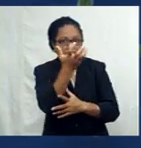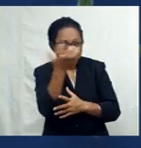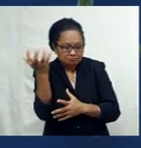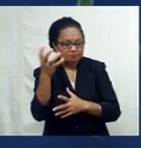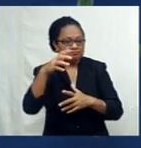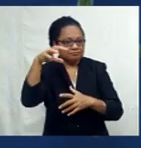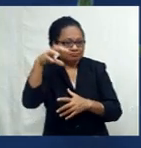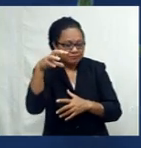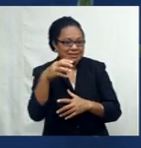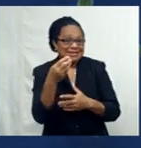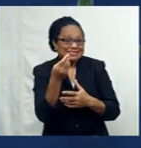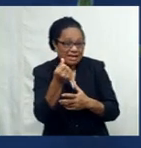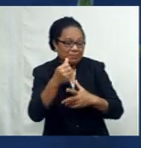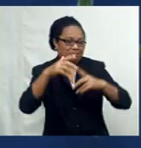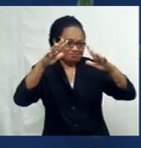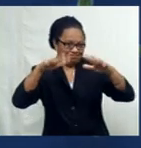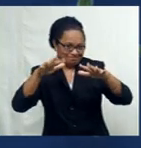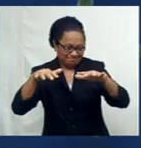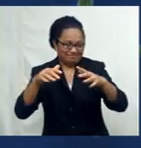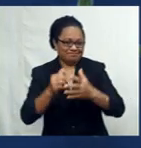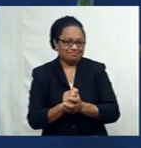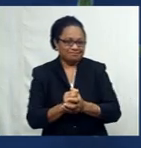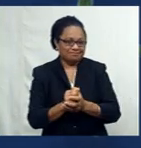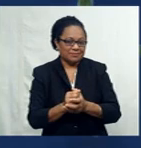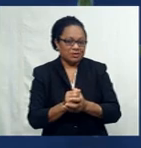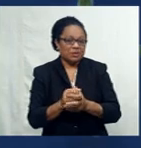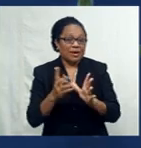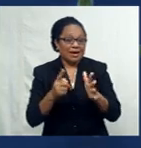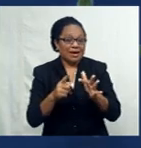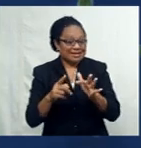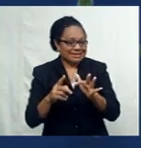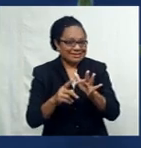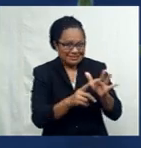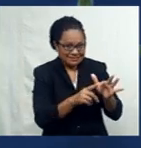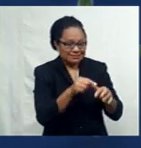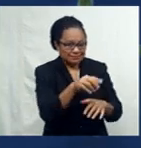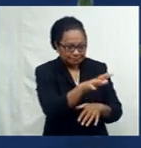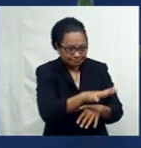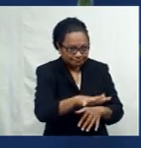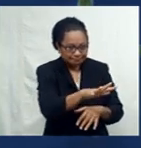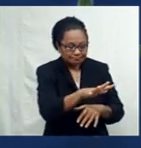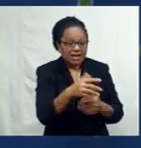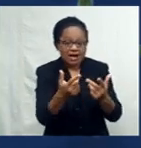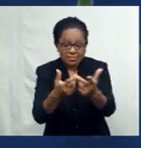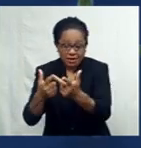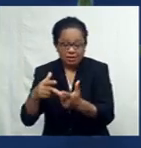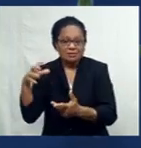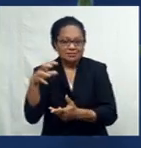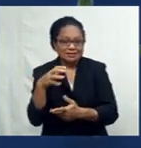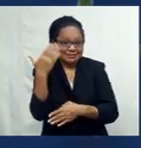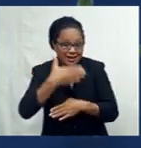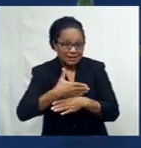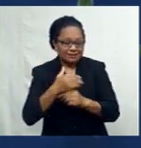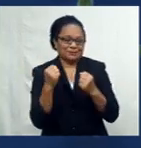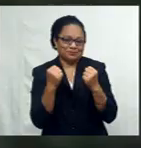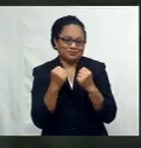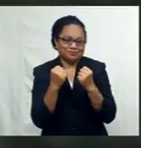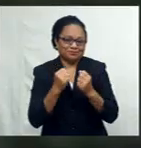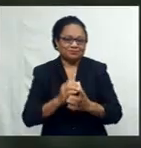a brief shower over the eastern parts of the larger islands, mainly fine elsewhere. Cool nights can be